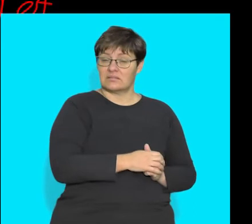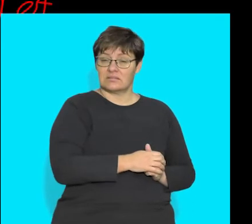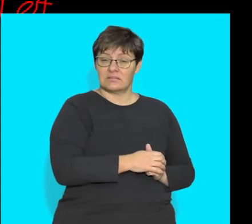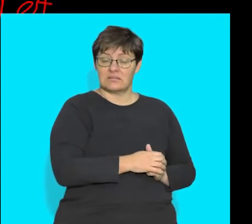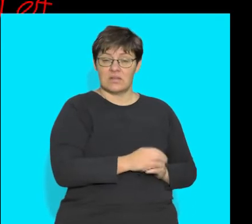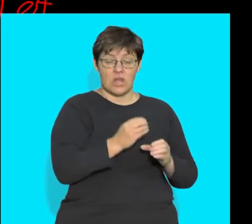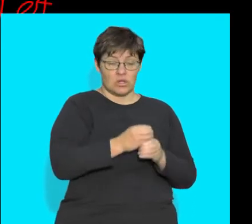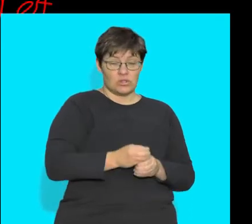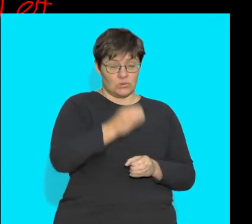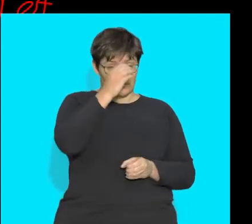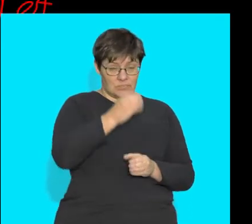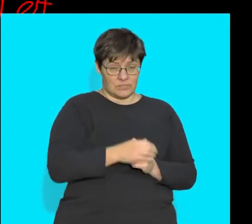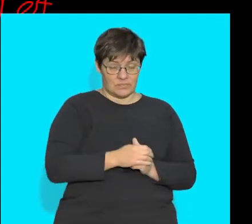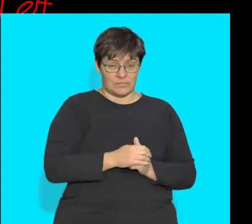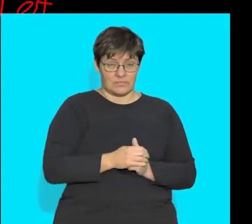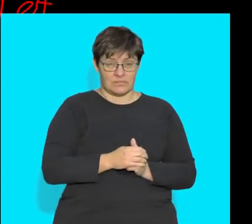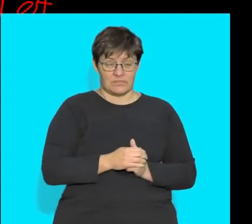the tubing